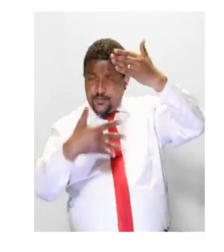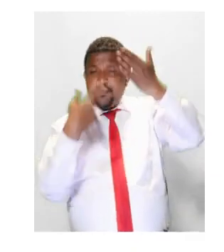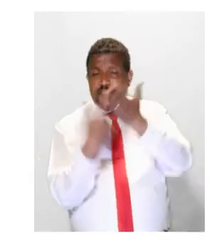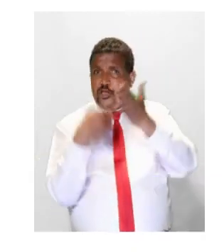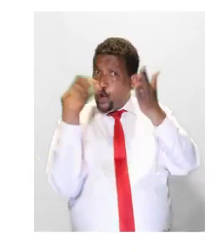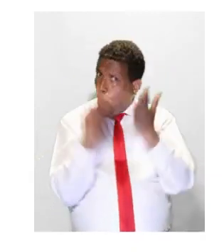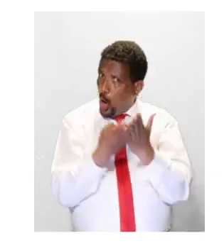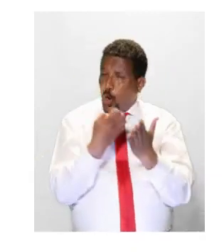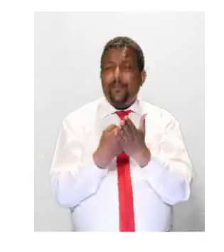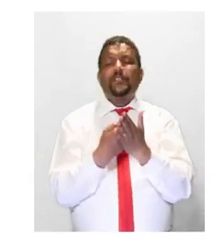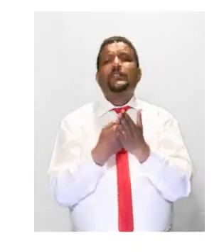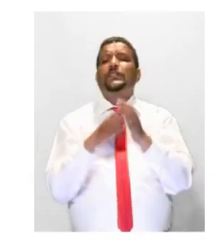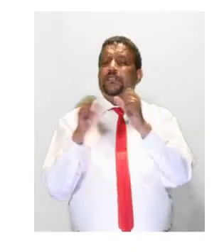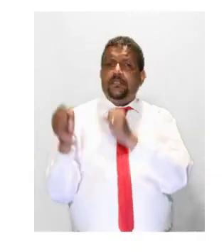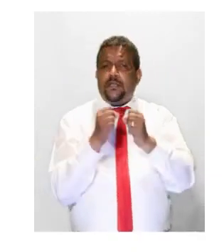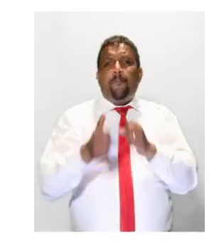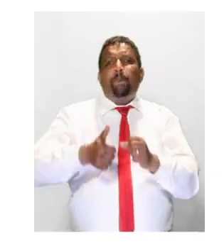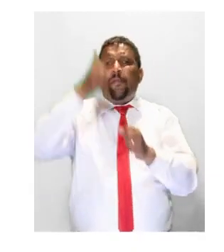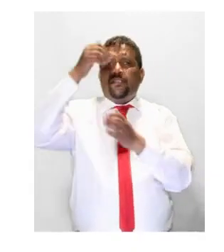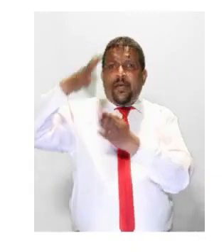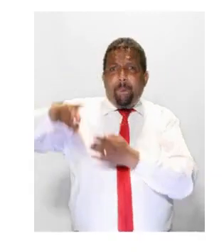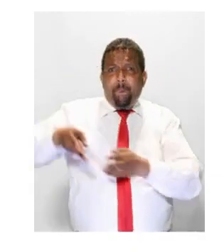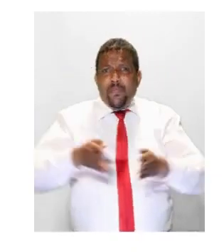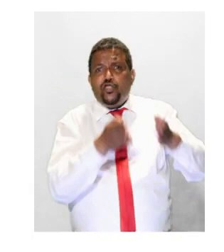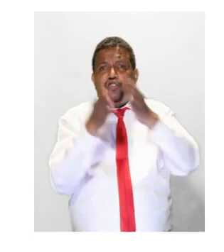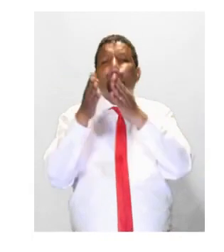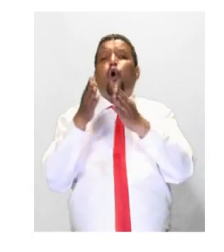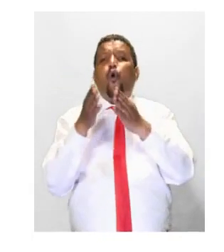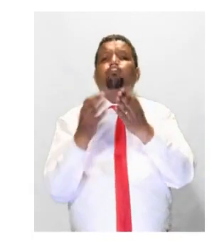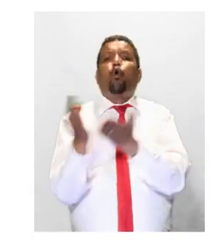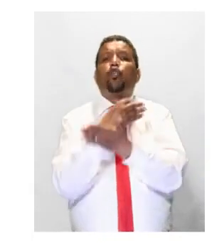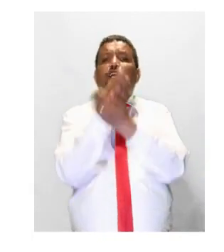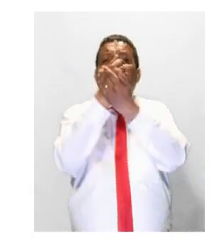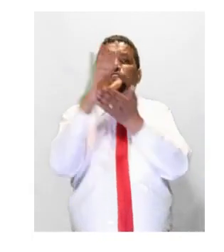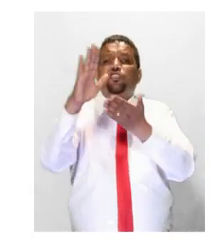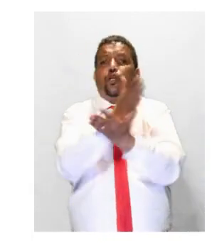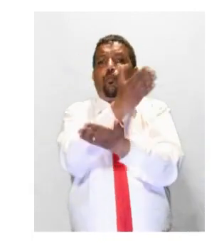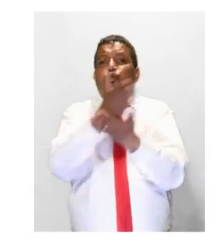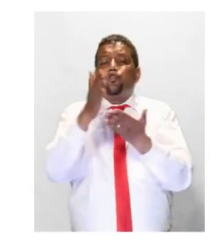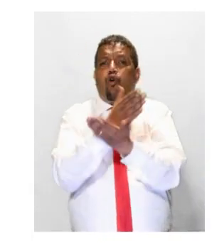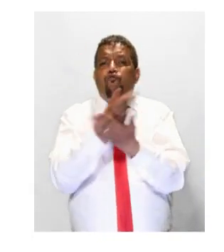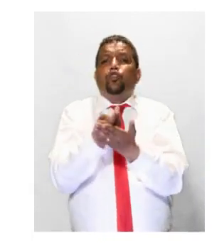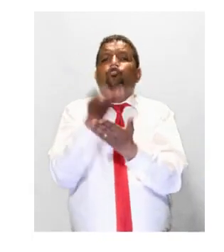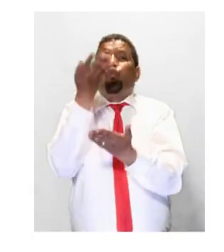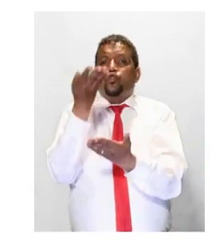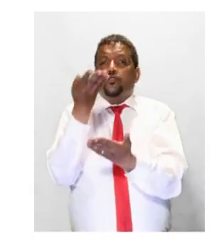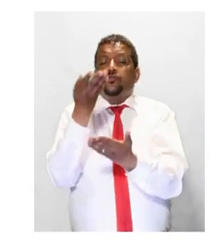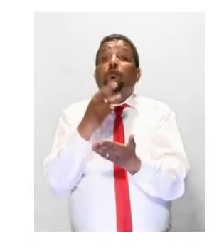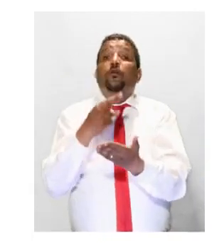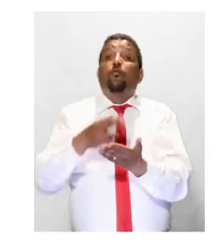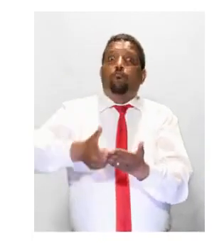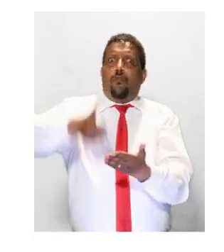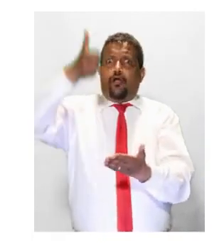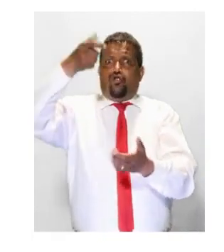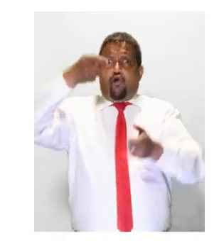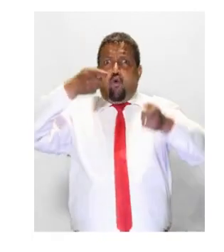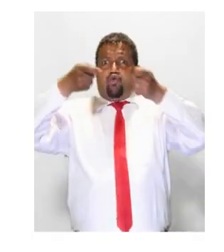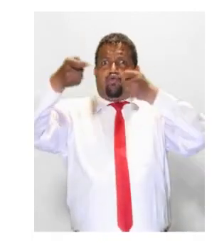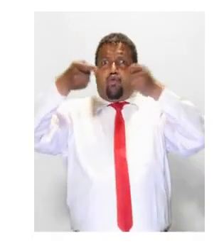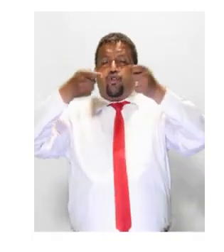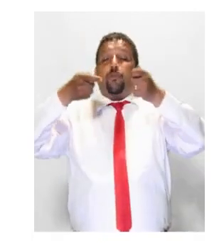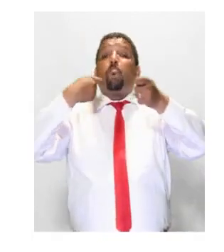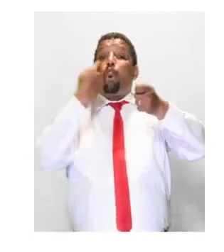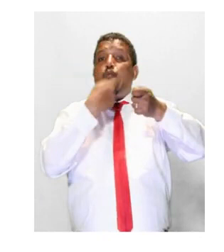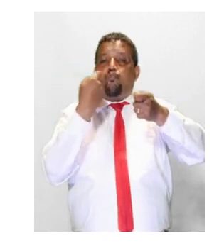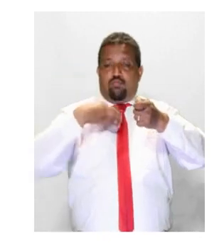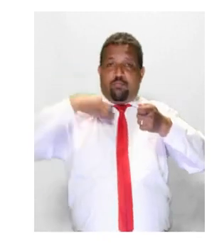economic system, the major means of production or distribution of resources are mainly controlled and owned by the